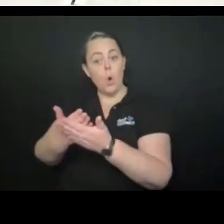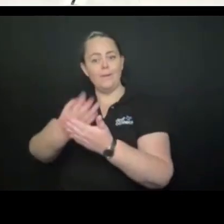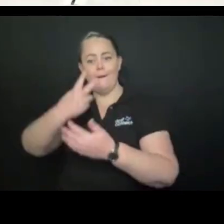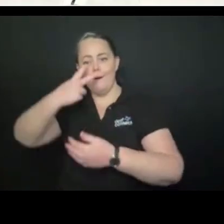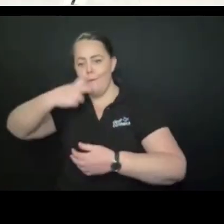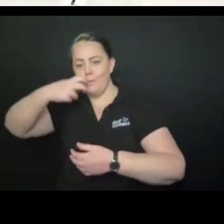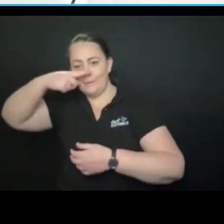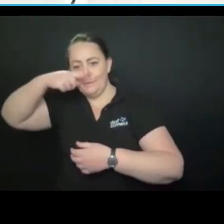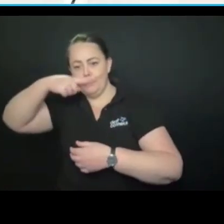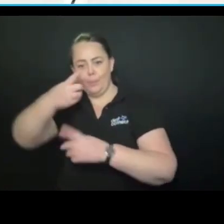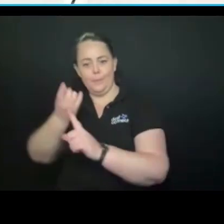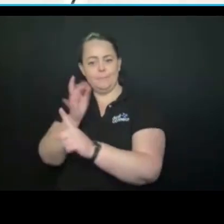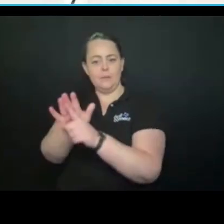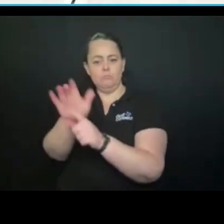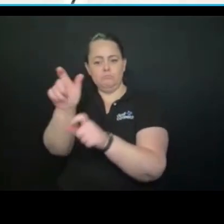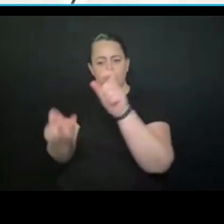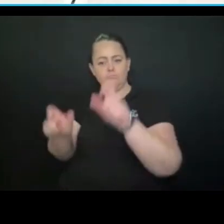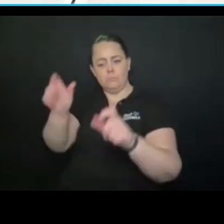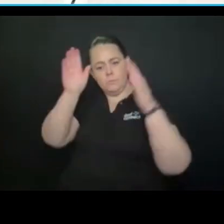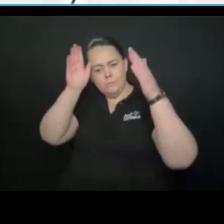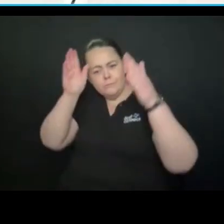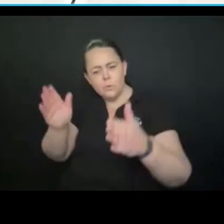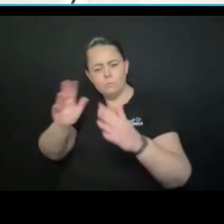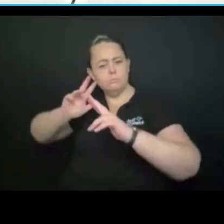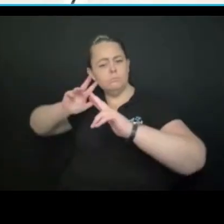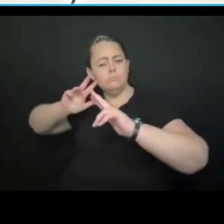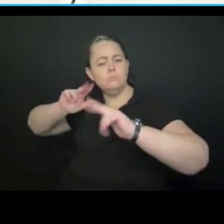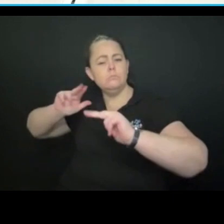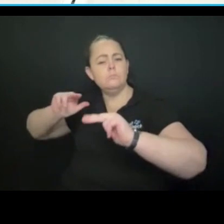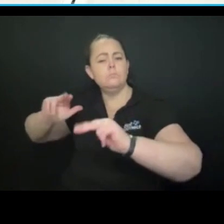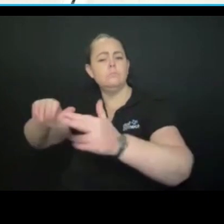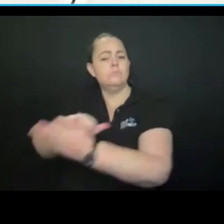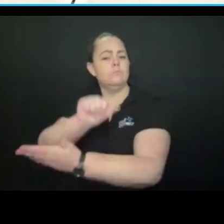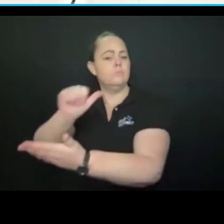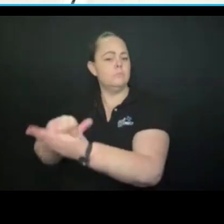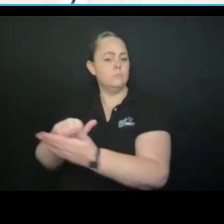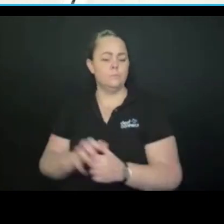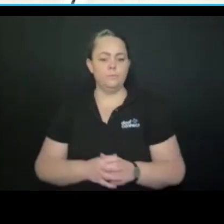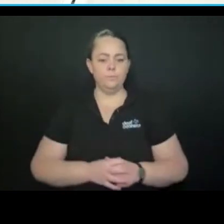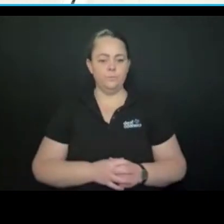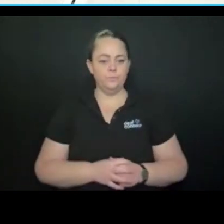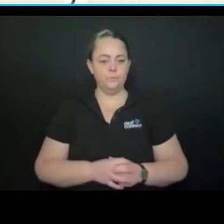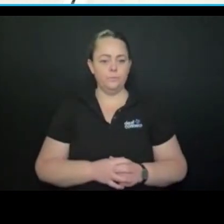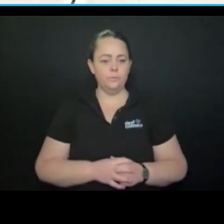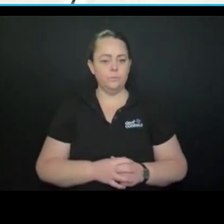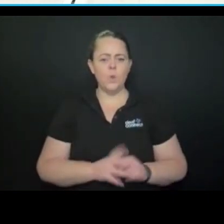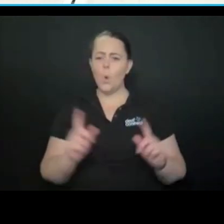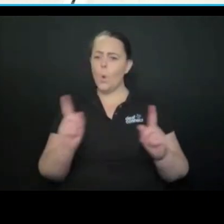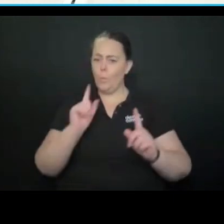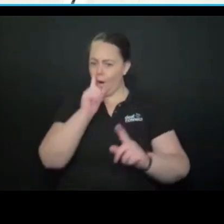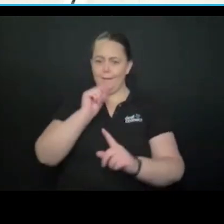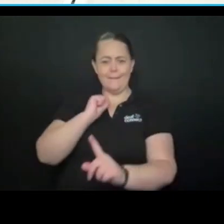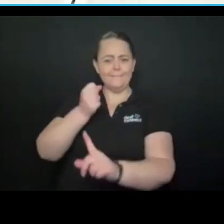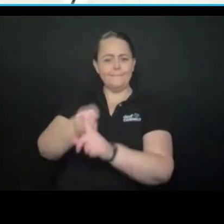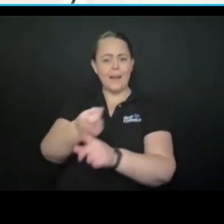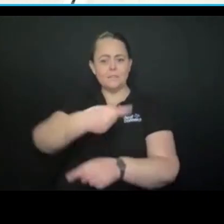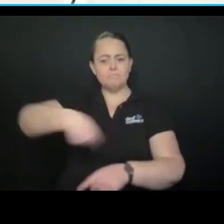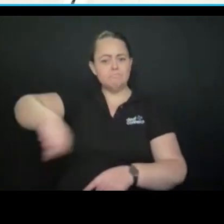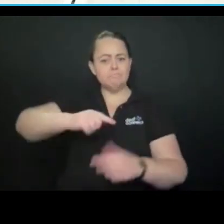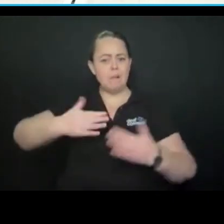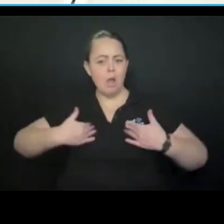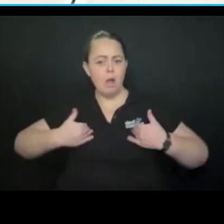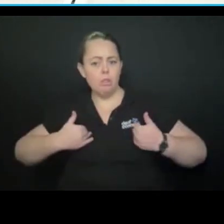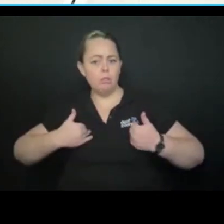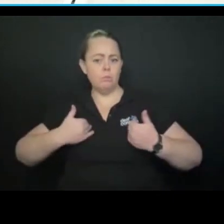So what are quality indicators? Quality indicators measure important areas of care that affect people's health and well-being. It